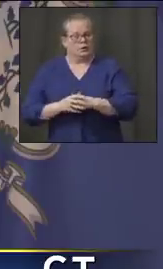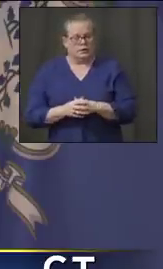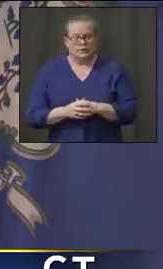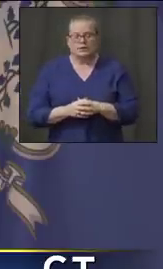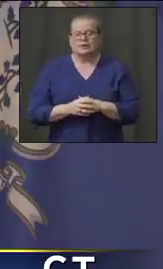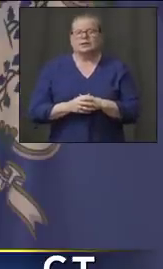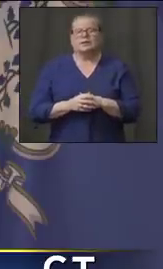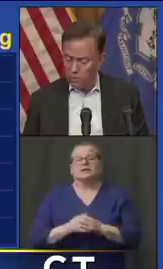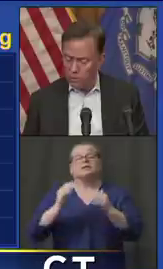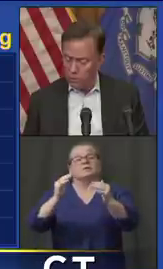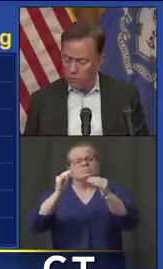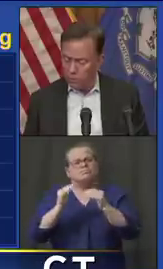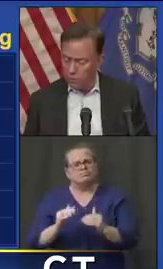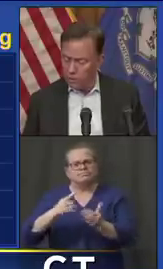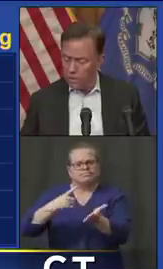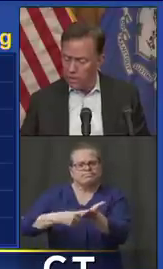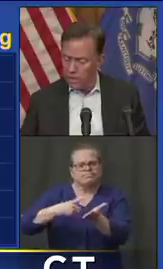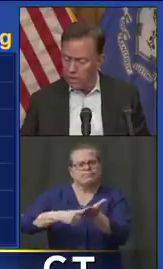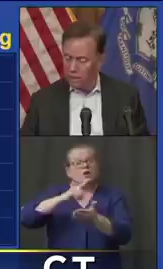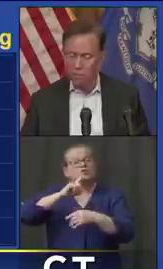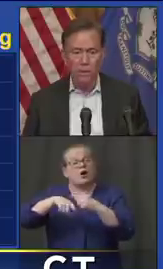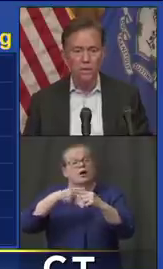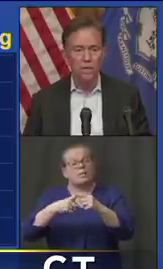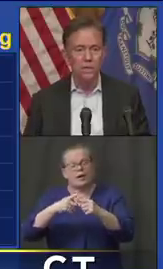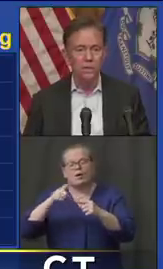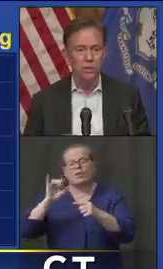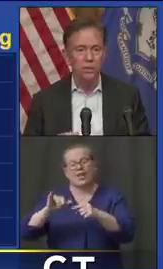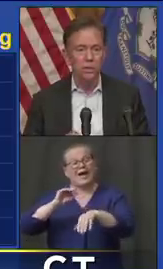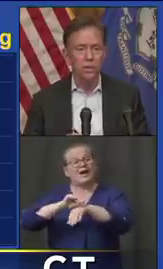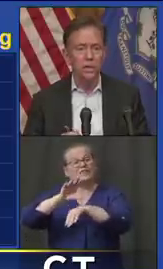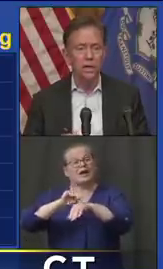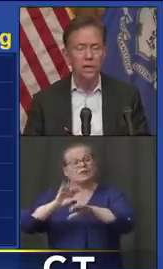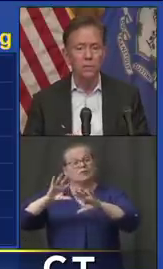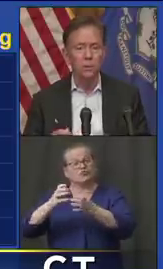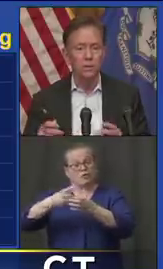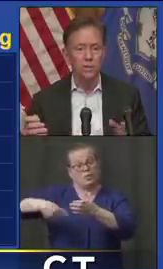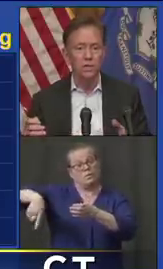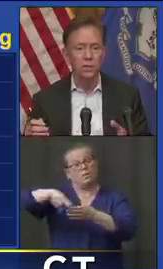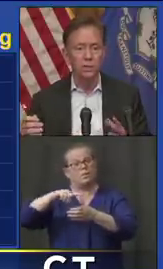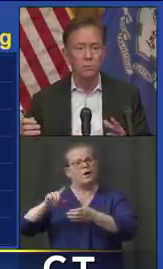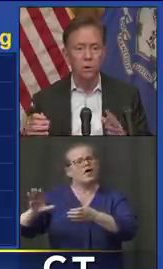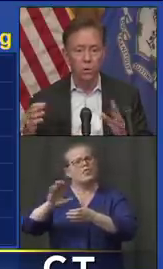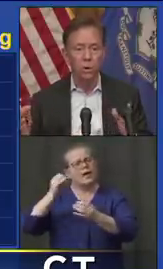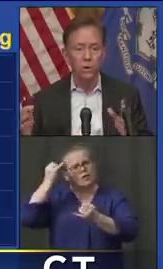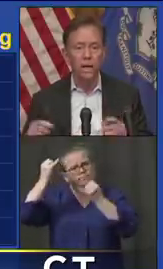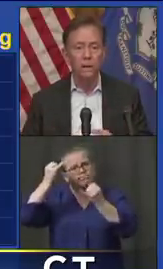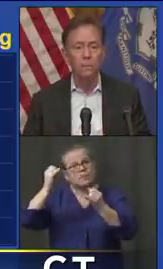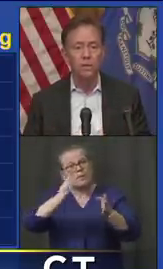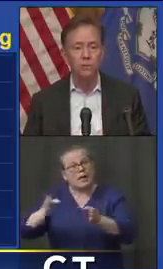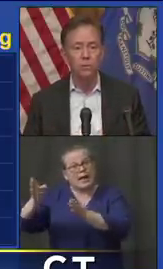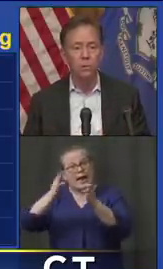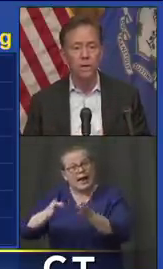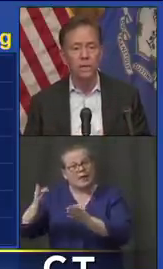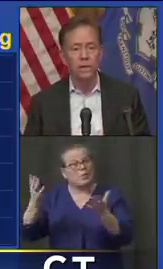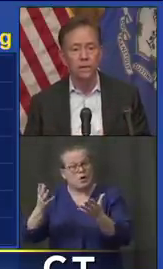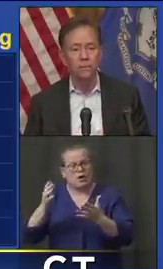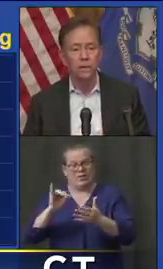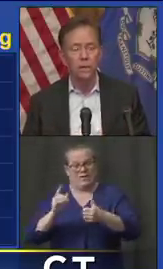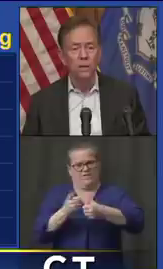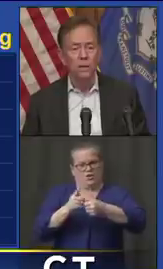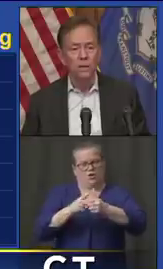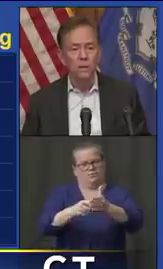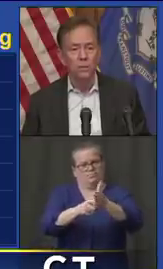And first of all, the 14-day hospitalization, declining hospitalization, we're on that metric right